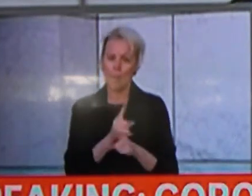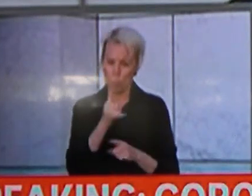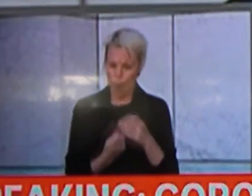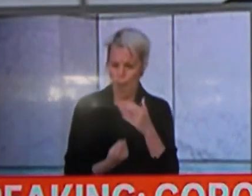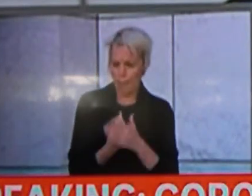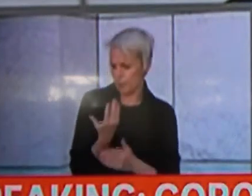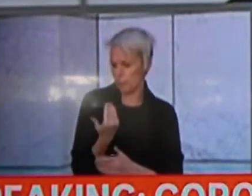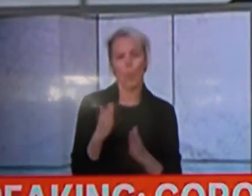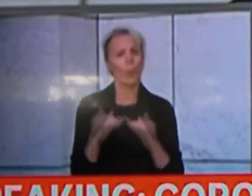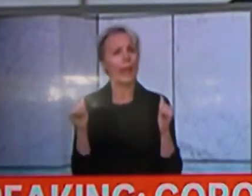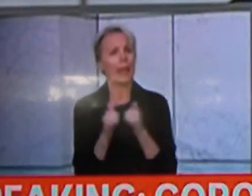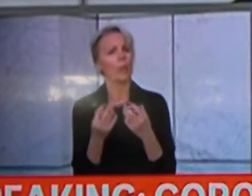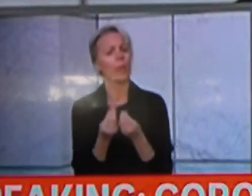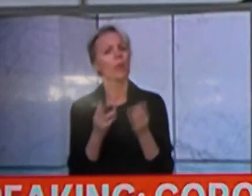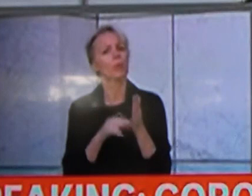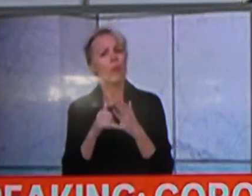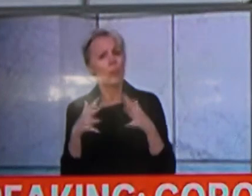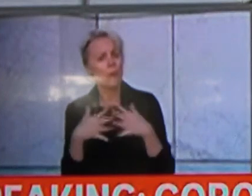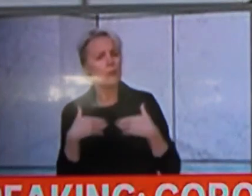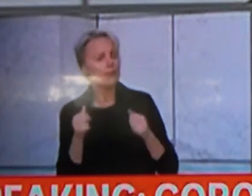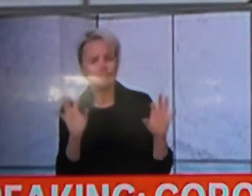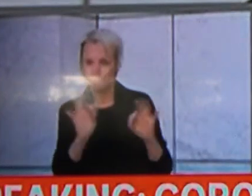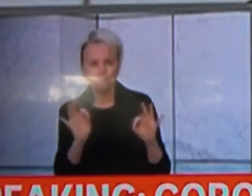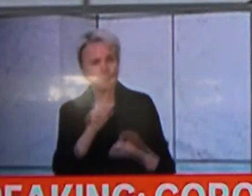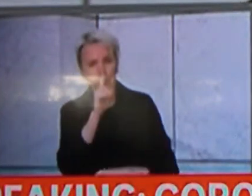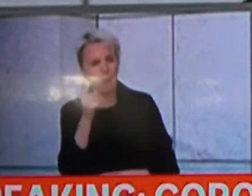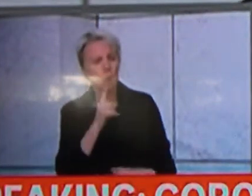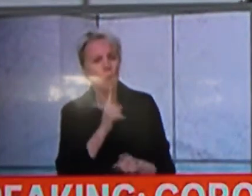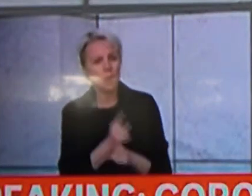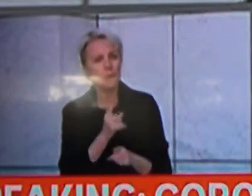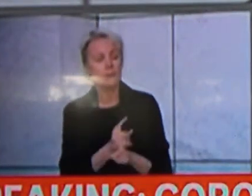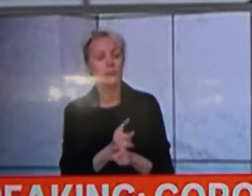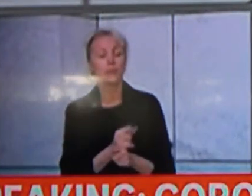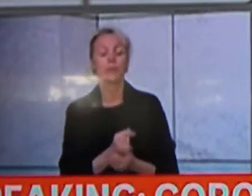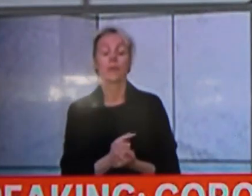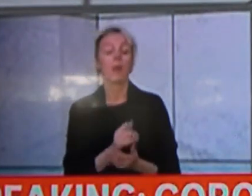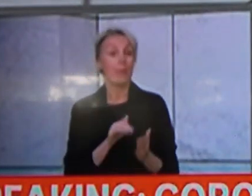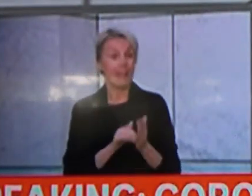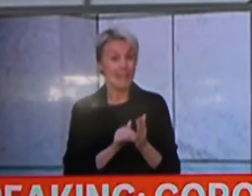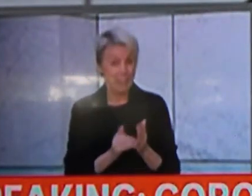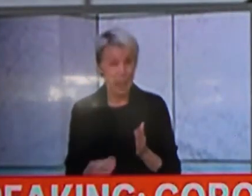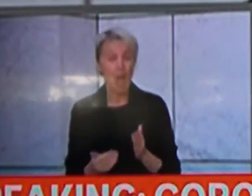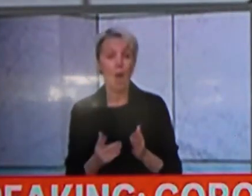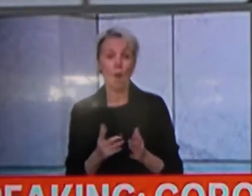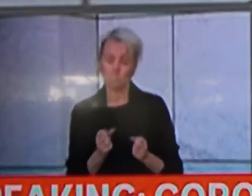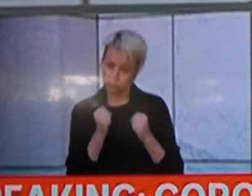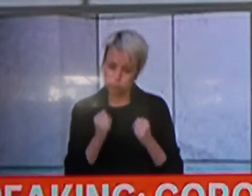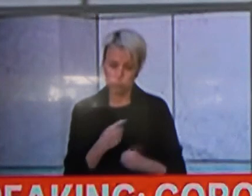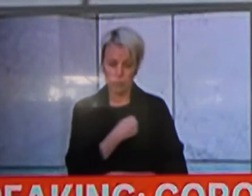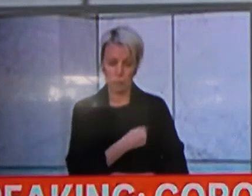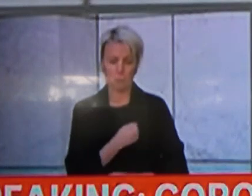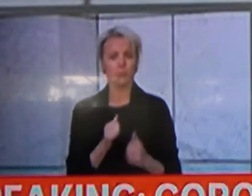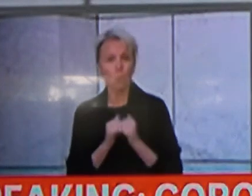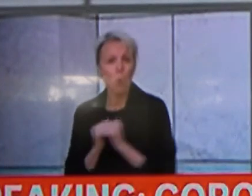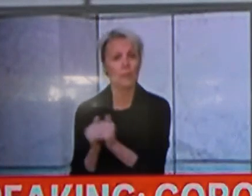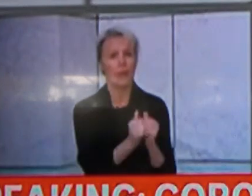that event. What I'm going to commit to, and as the Premier and I discussed this yesterday, is just double down on our commitment to working together as closely